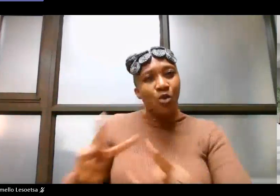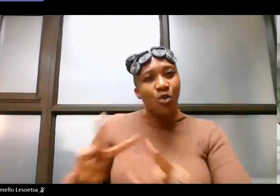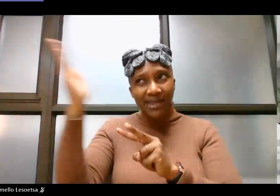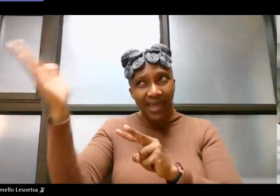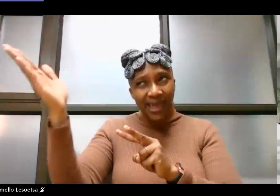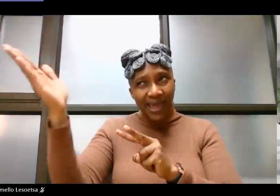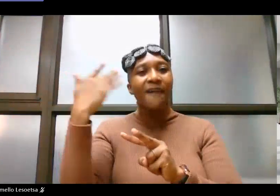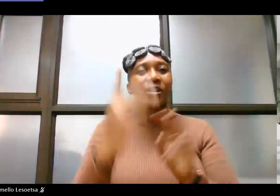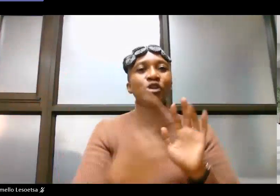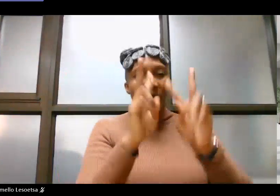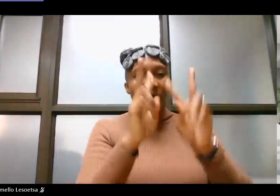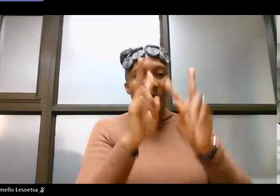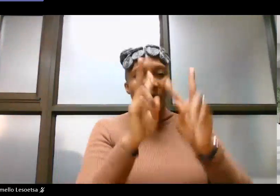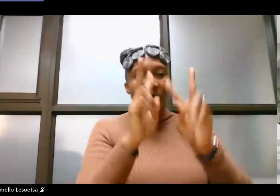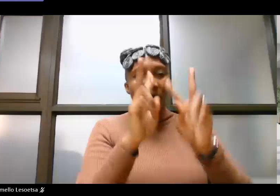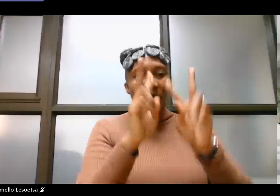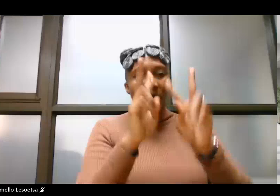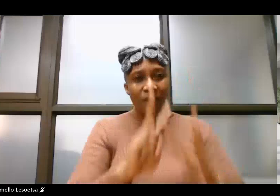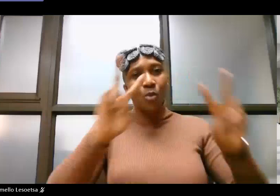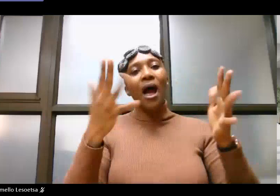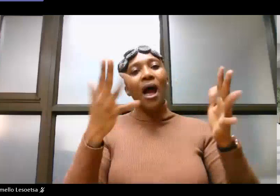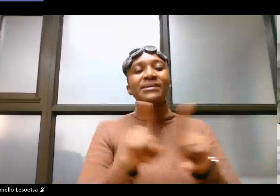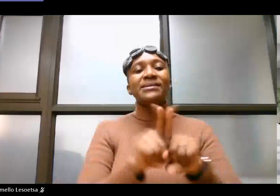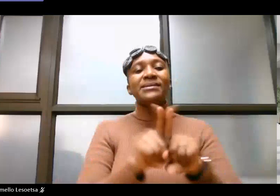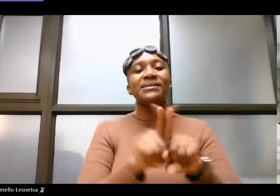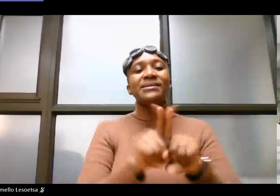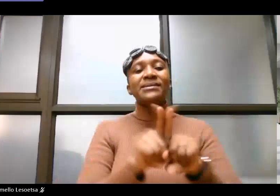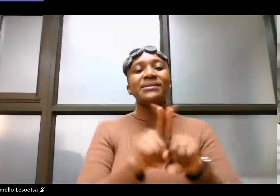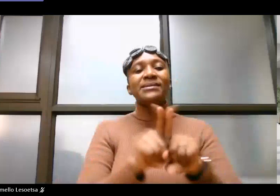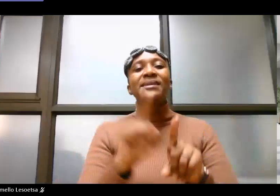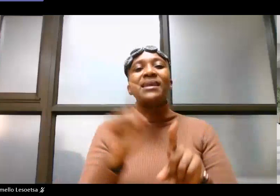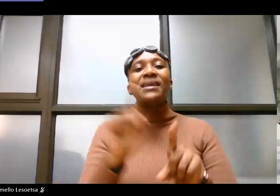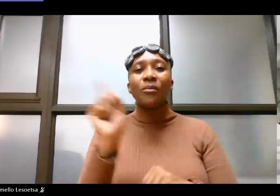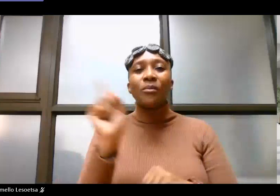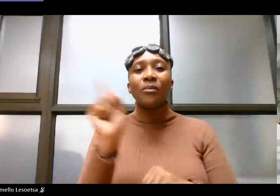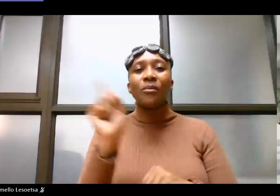valuable. And yeah, the documentation,